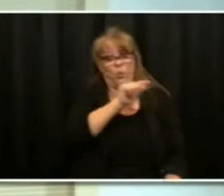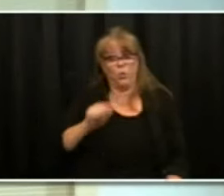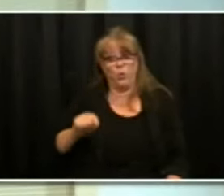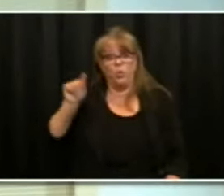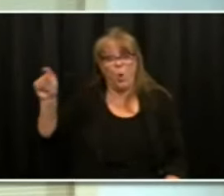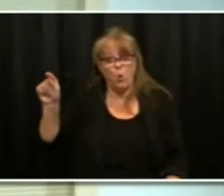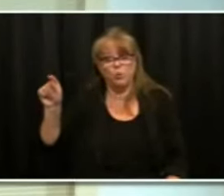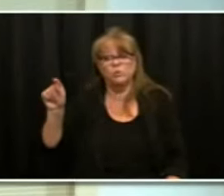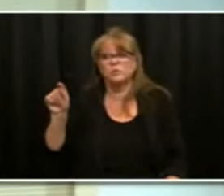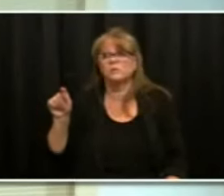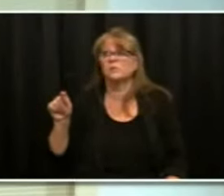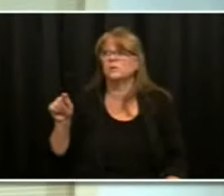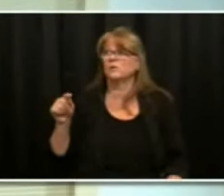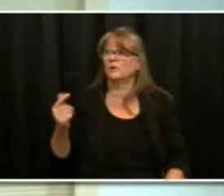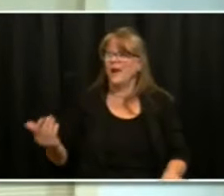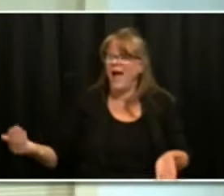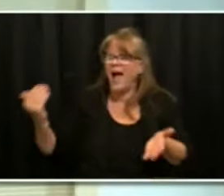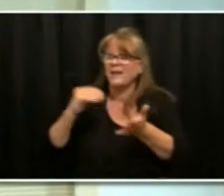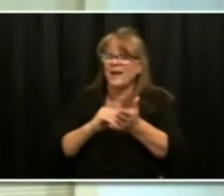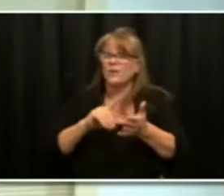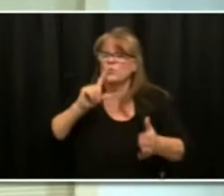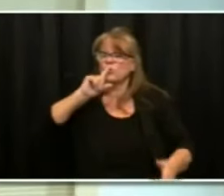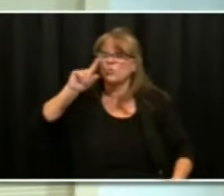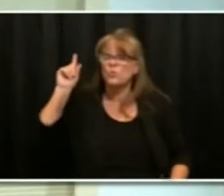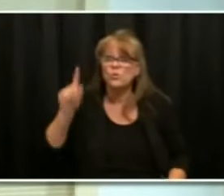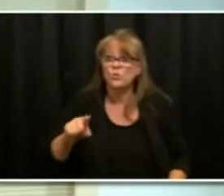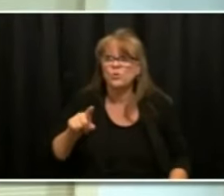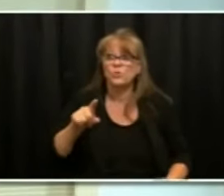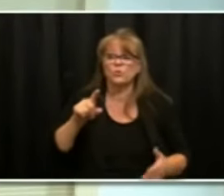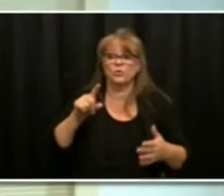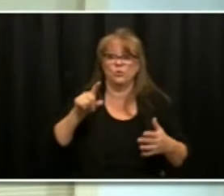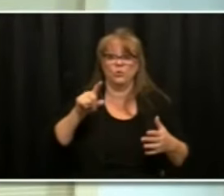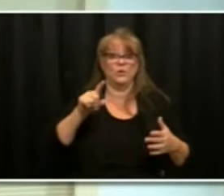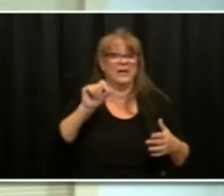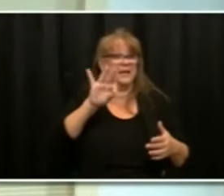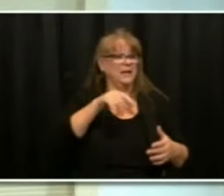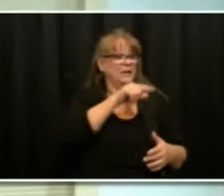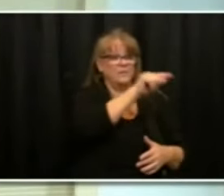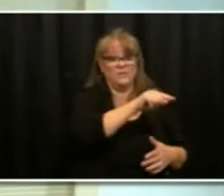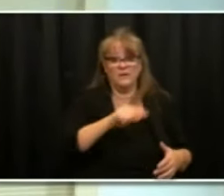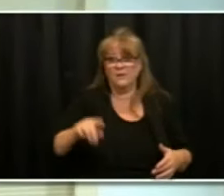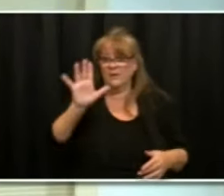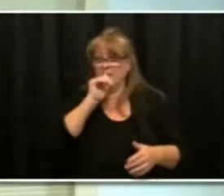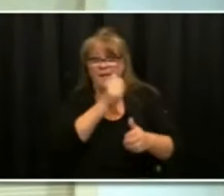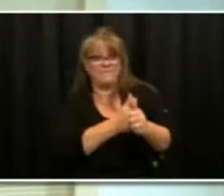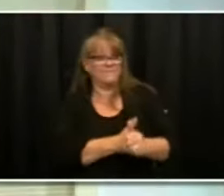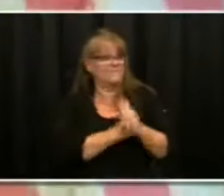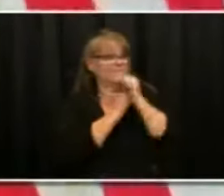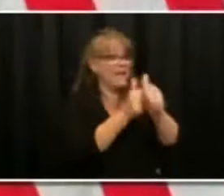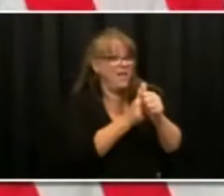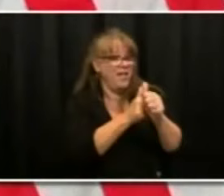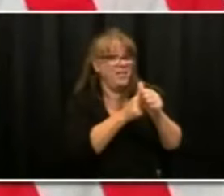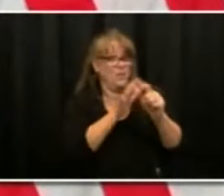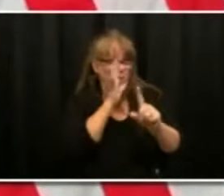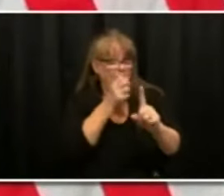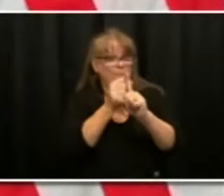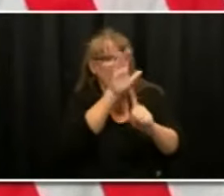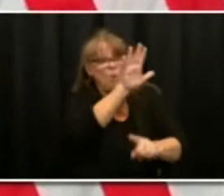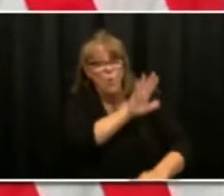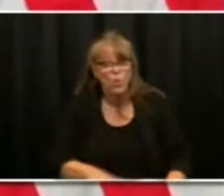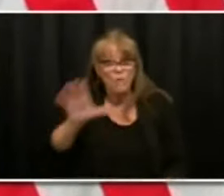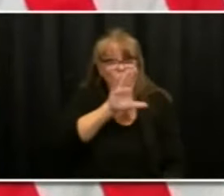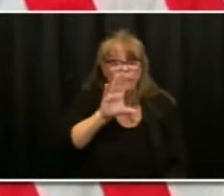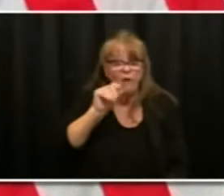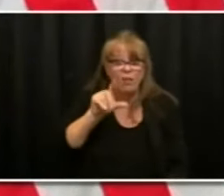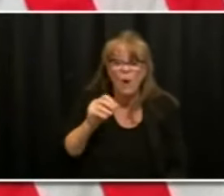statewide level if things continue to worsen? So we have, as I said, we have counties that have decreased rather than increased, and we applaud